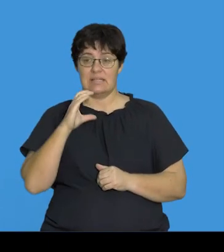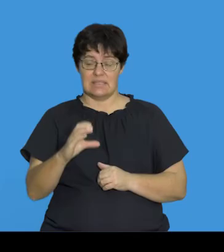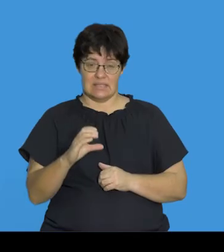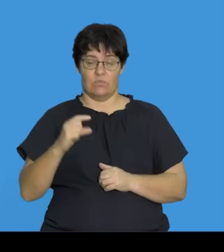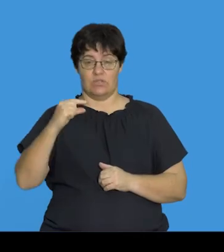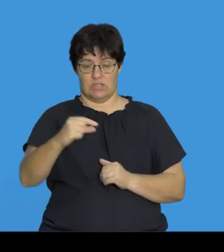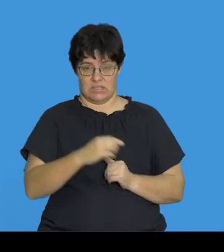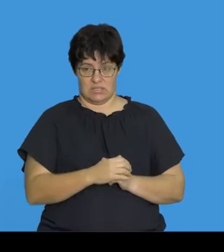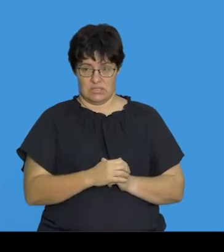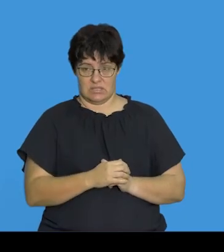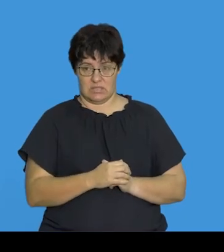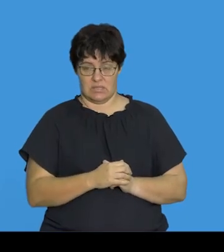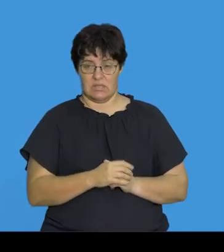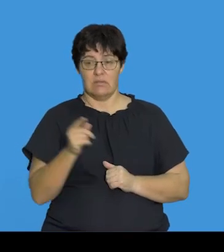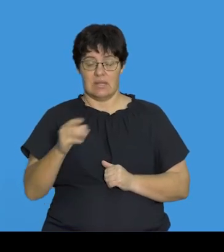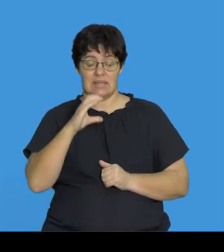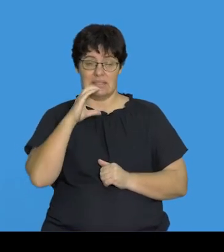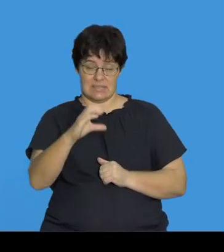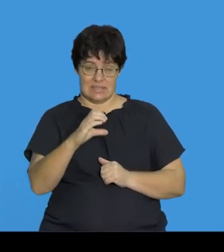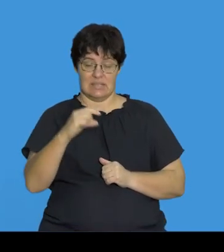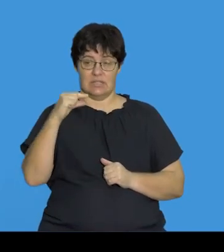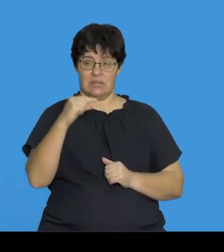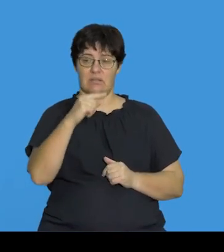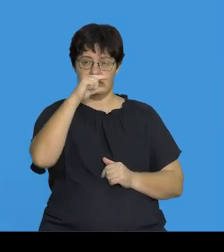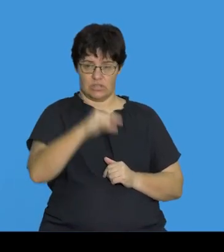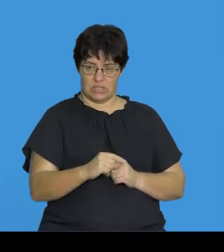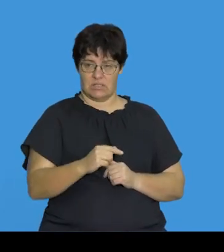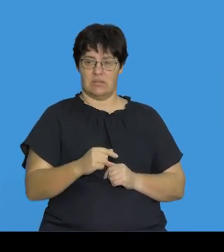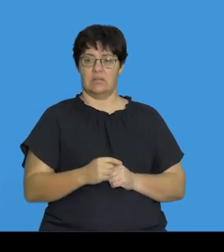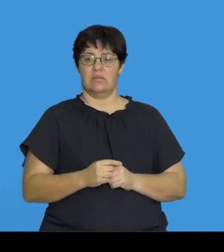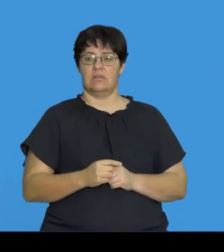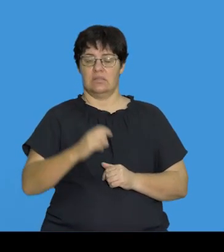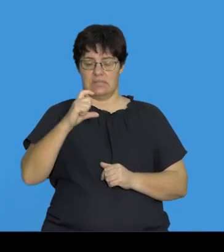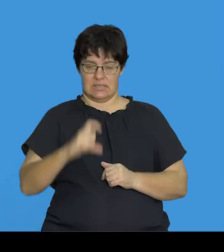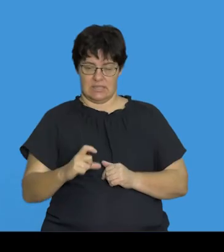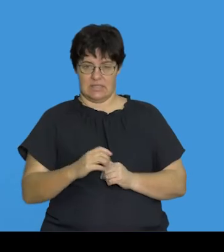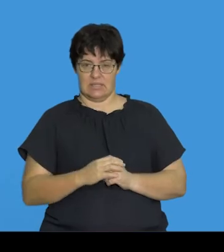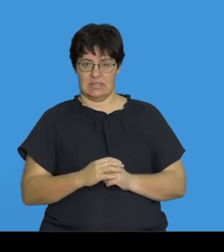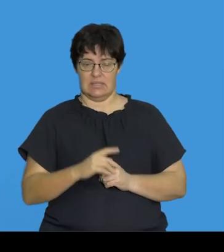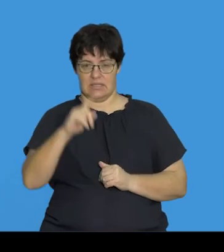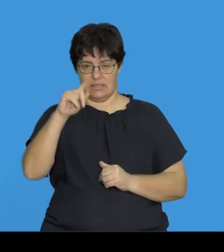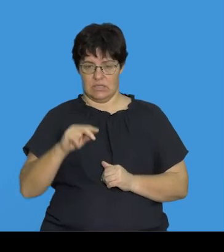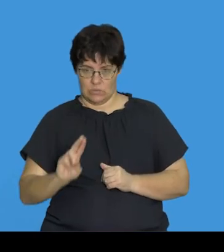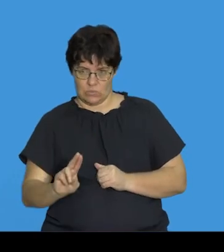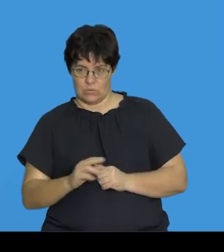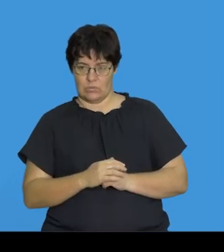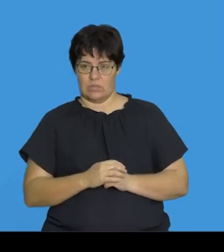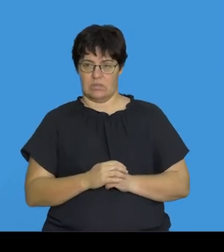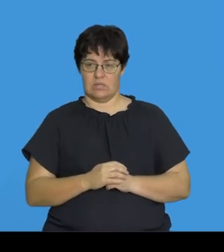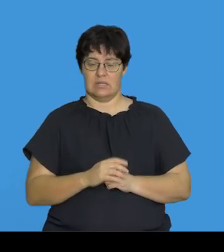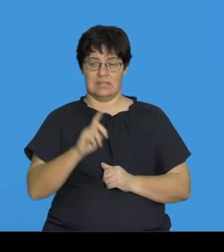C with G, and if we go with C, it's G, C,